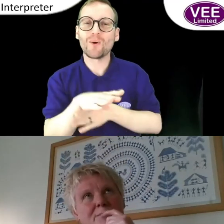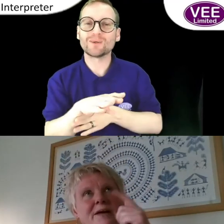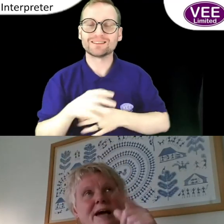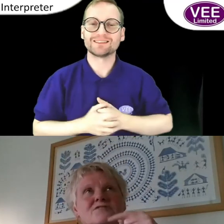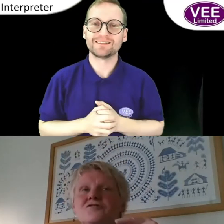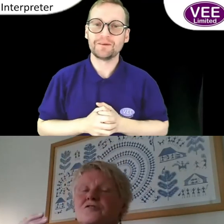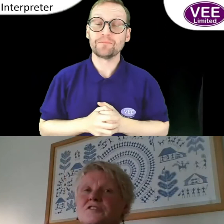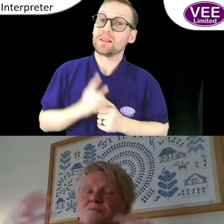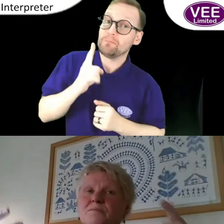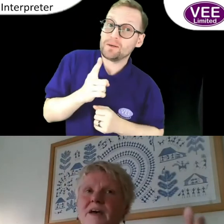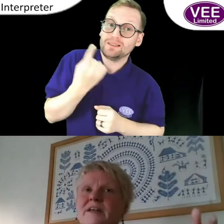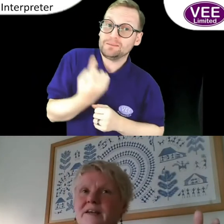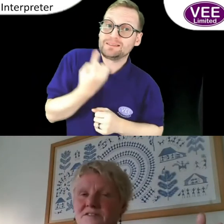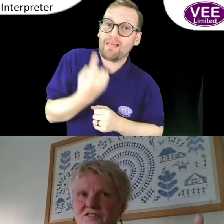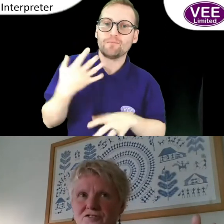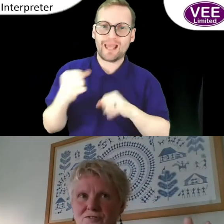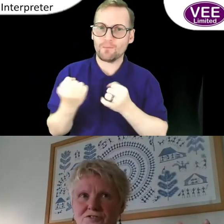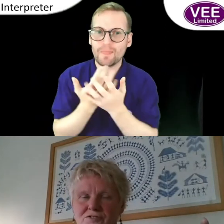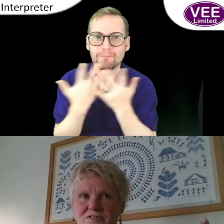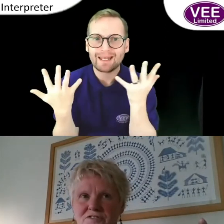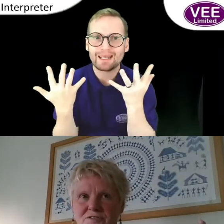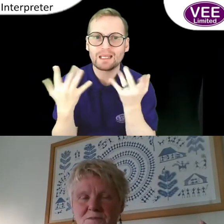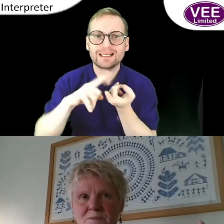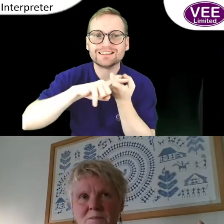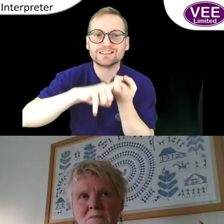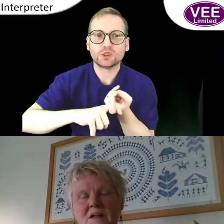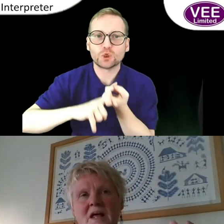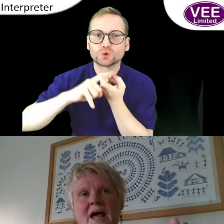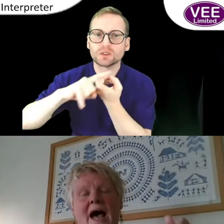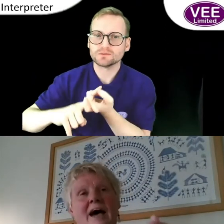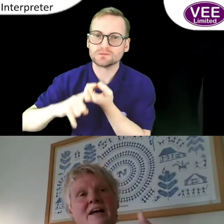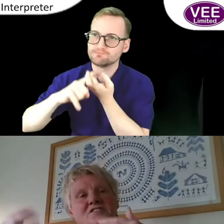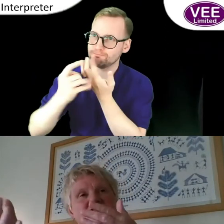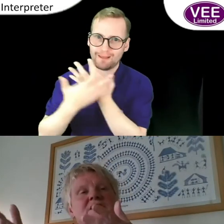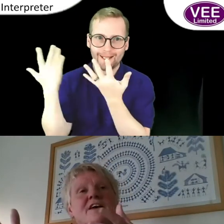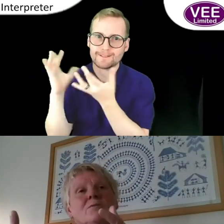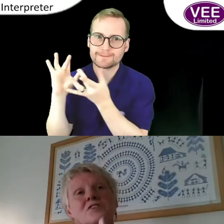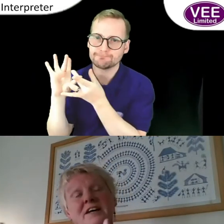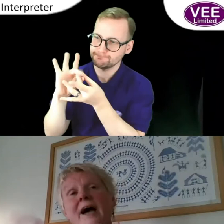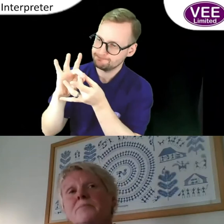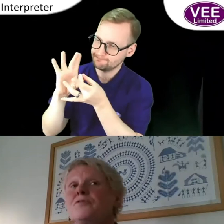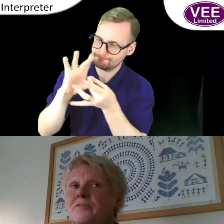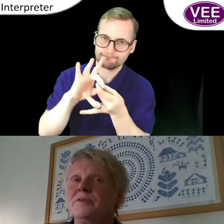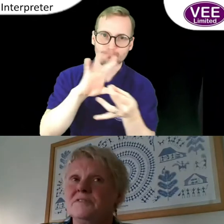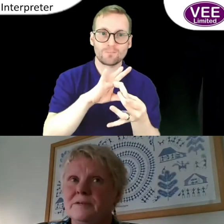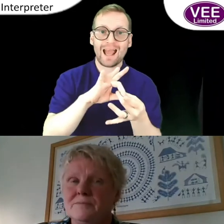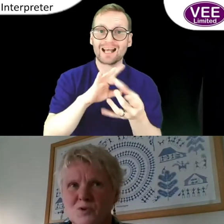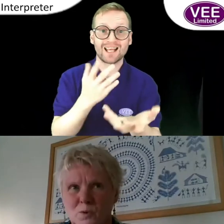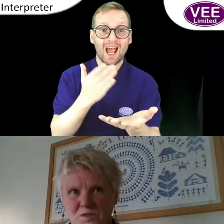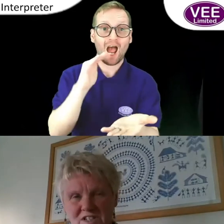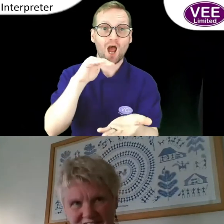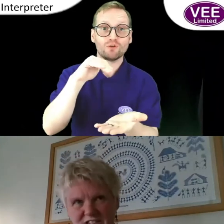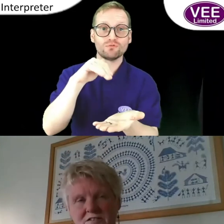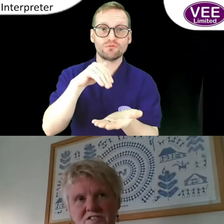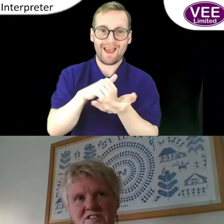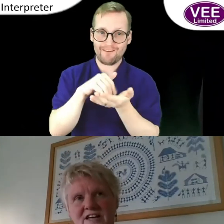he began to do this with many institutions. And as the object came through the museum